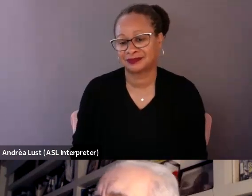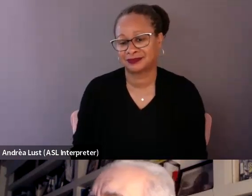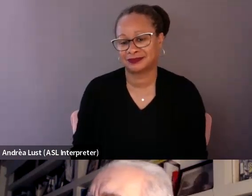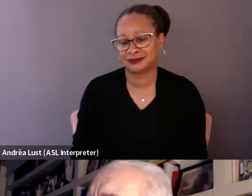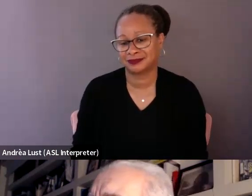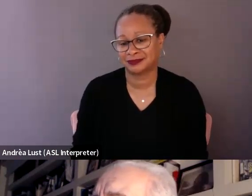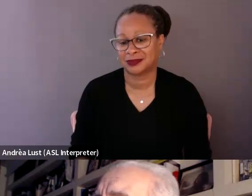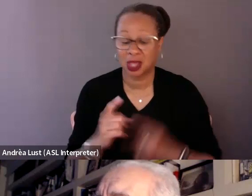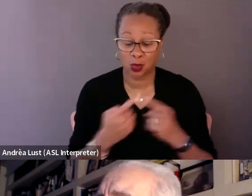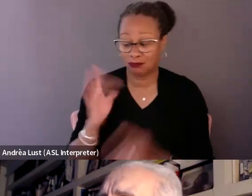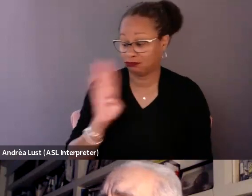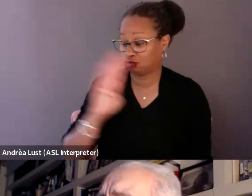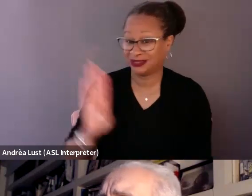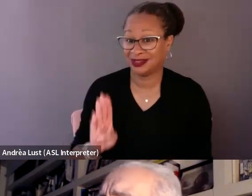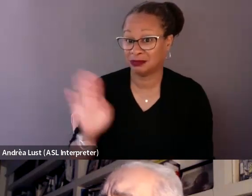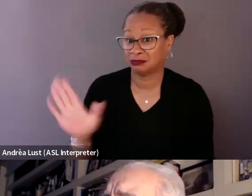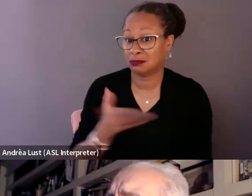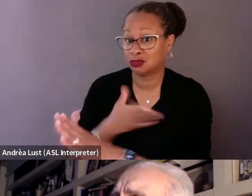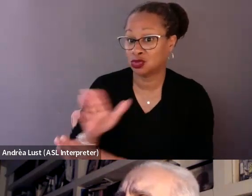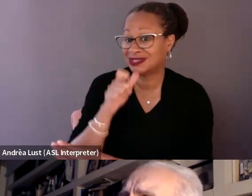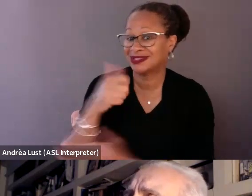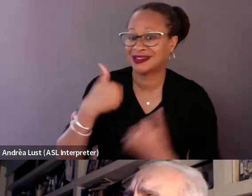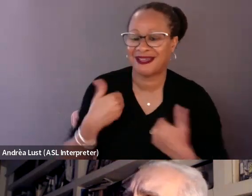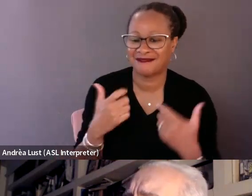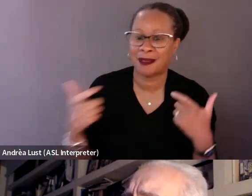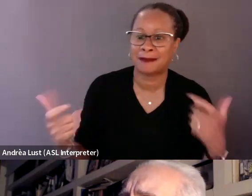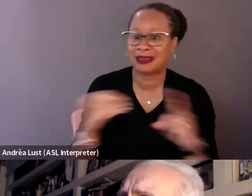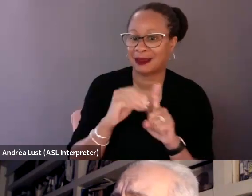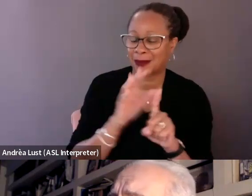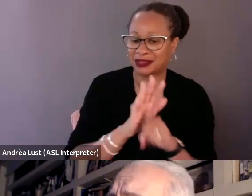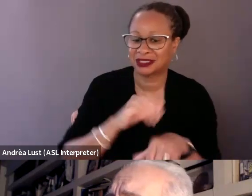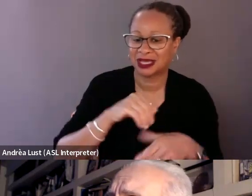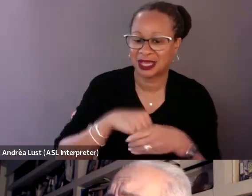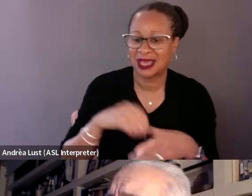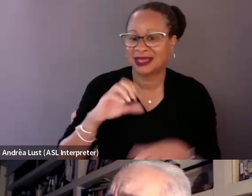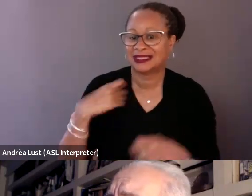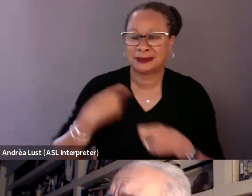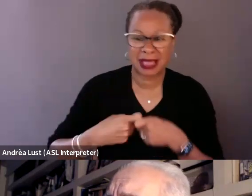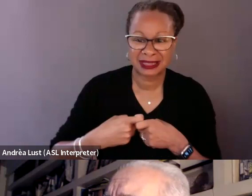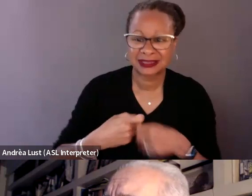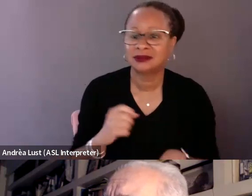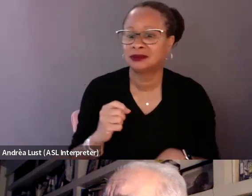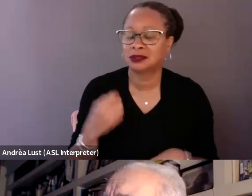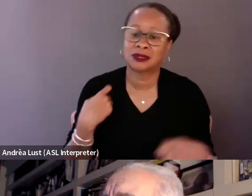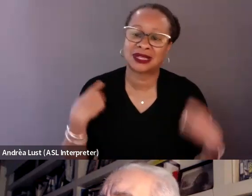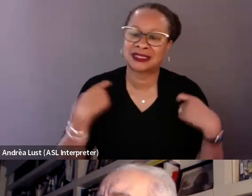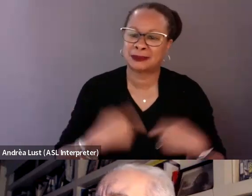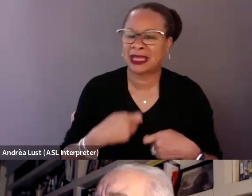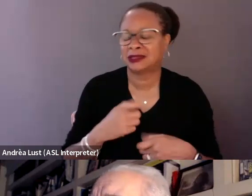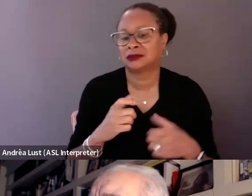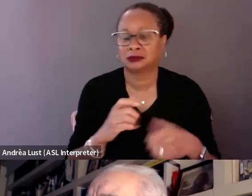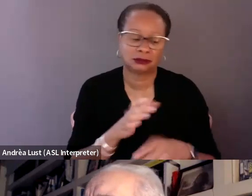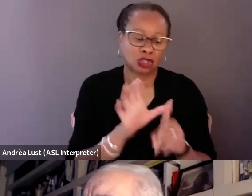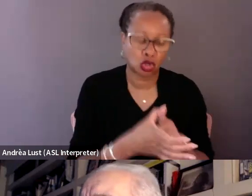the Brazilian music didn't really have a big impact in Spain or in Spanish music and culture as it